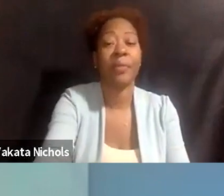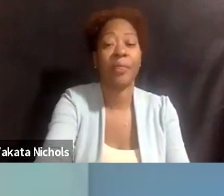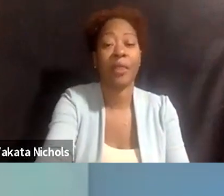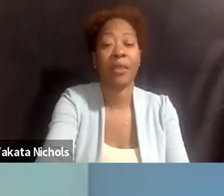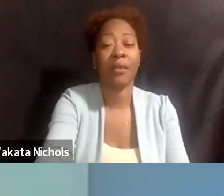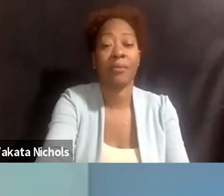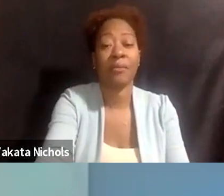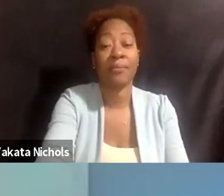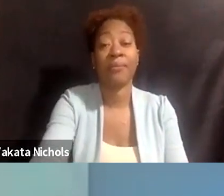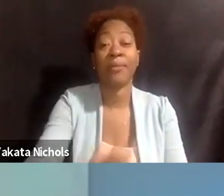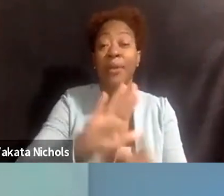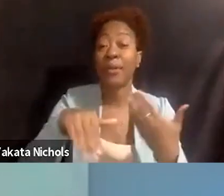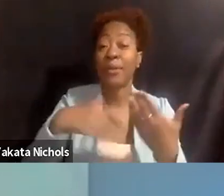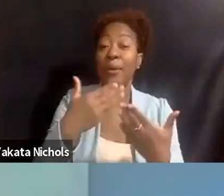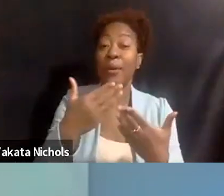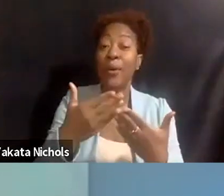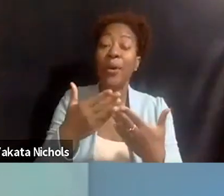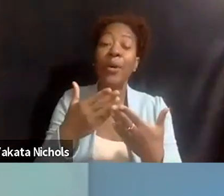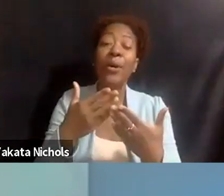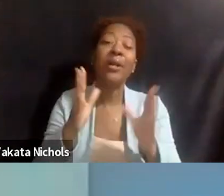supporters listed below.